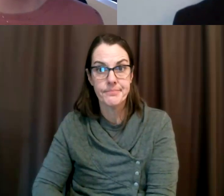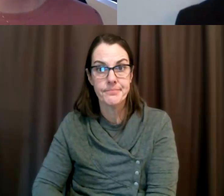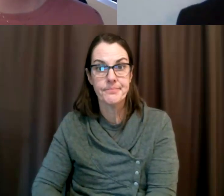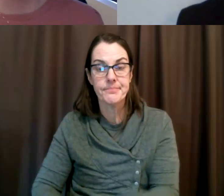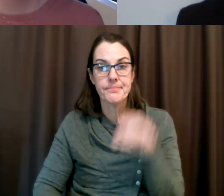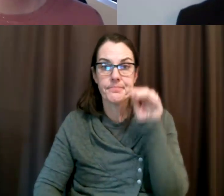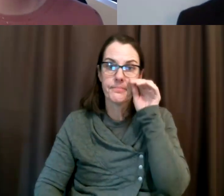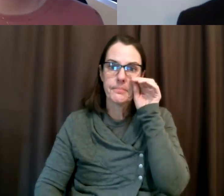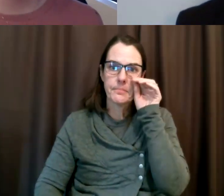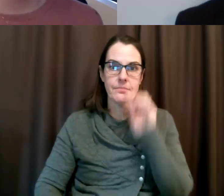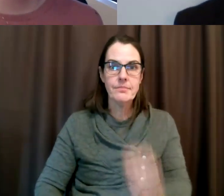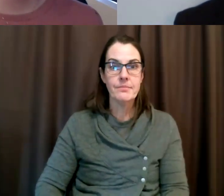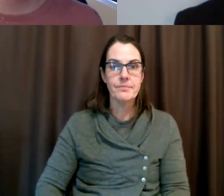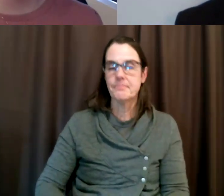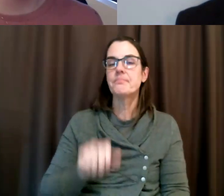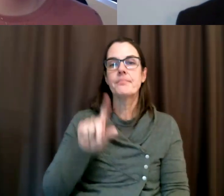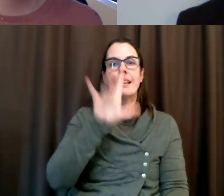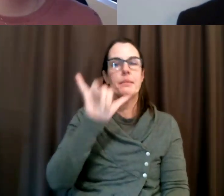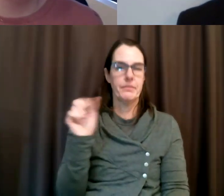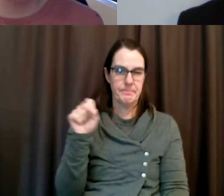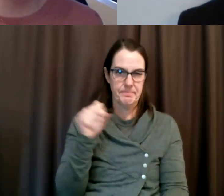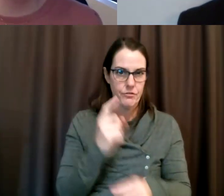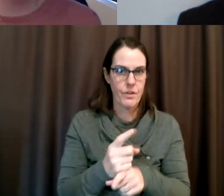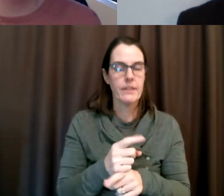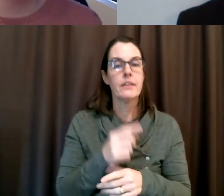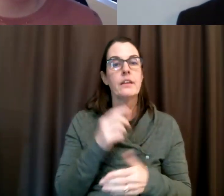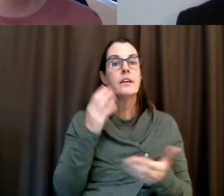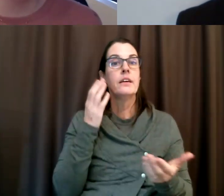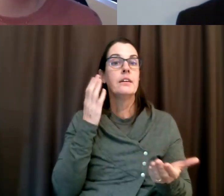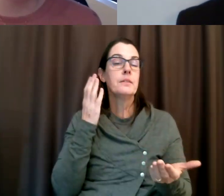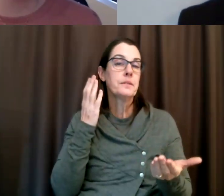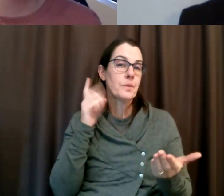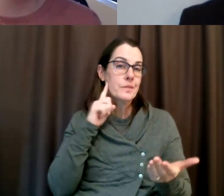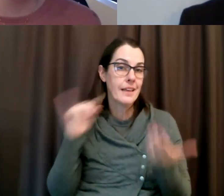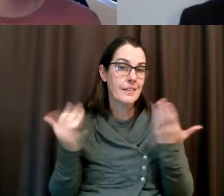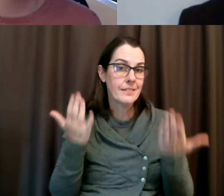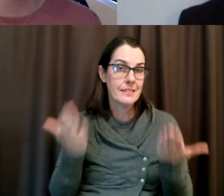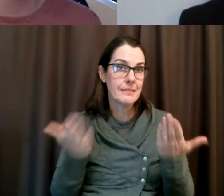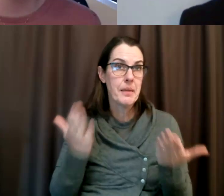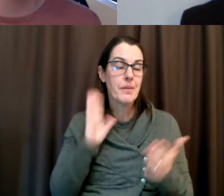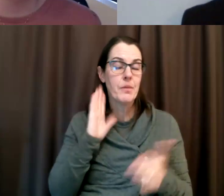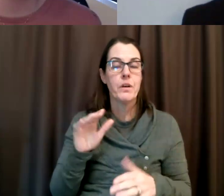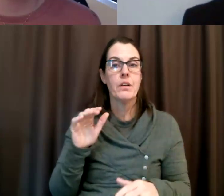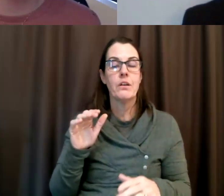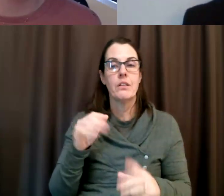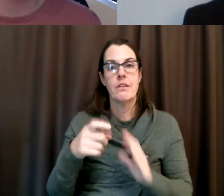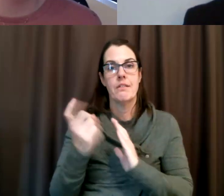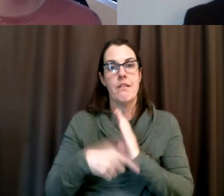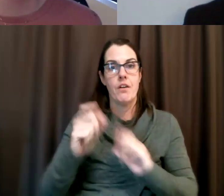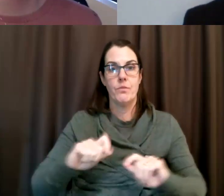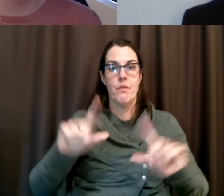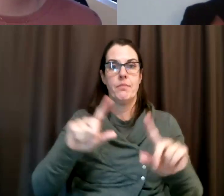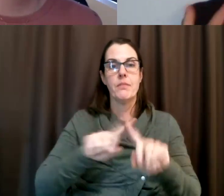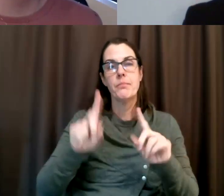to the federal grant. Yeah, so it sounds like it may auto-populate in your accounting software, but you just then would not